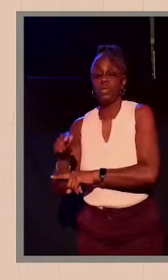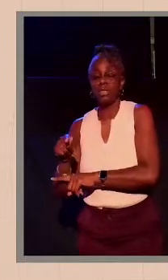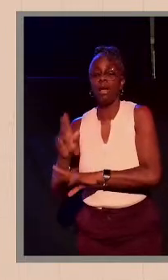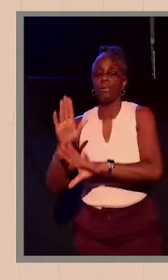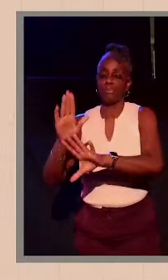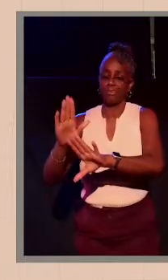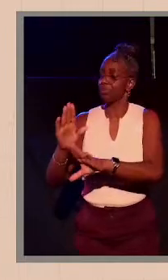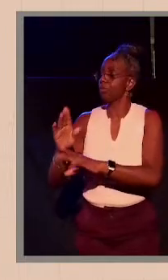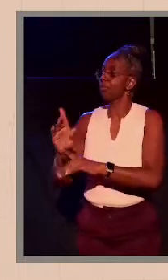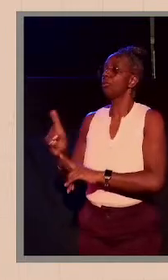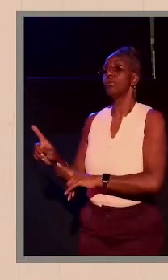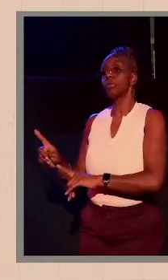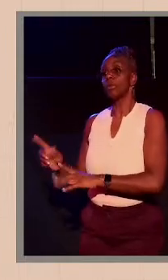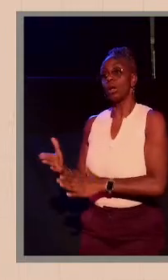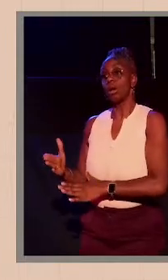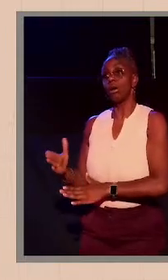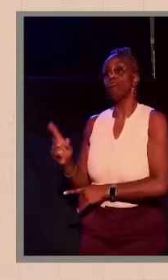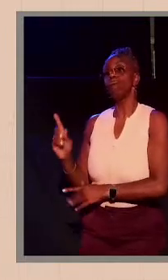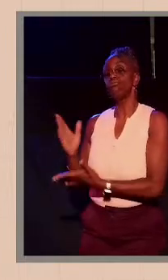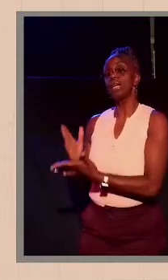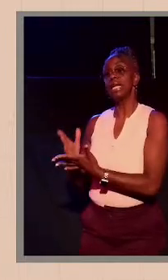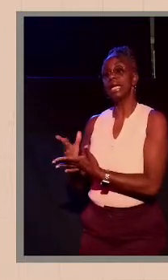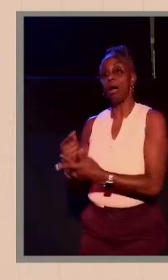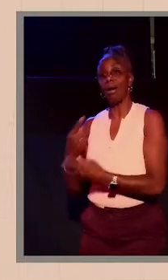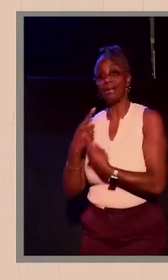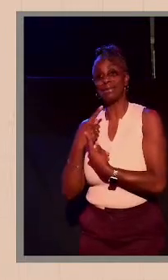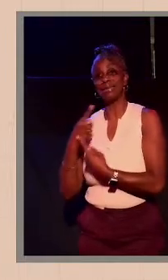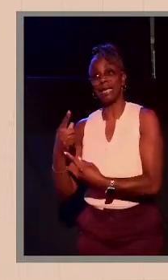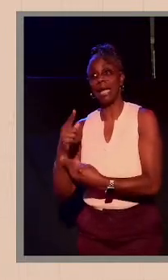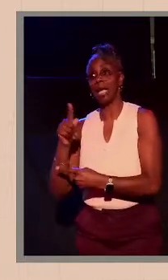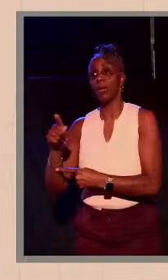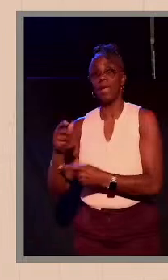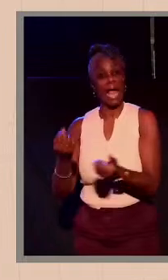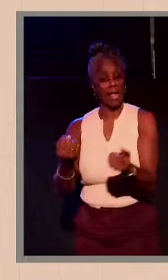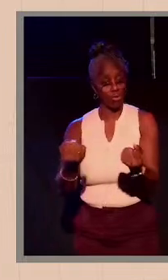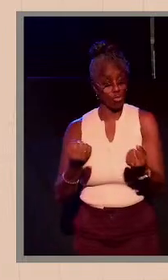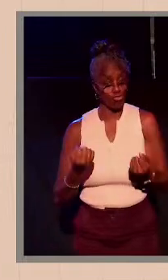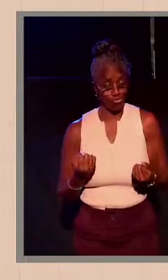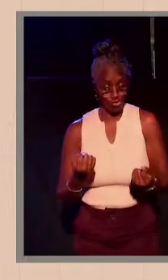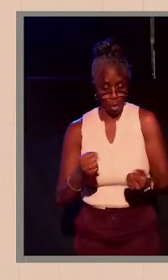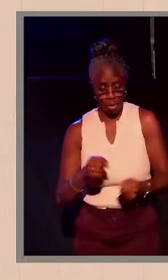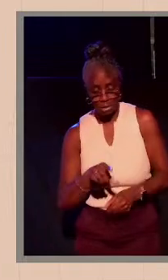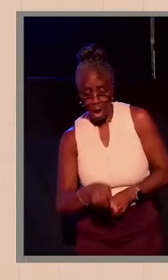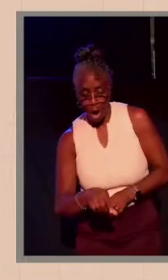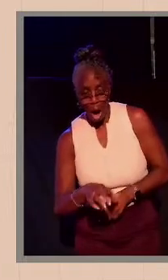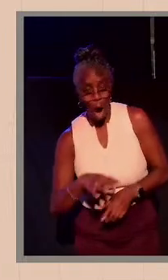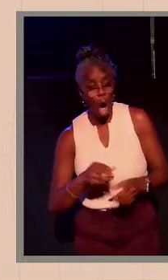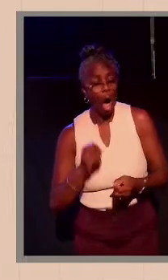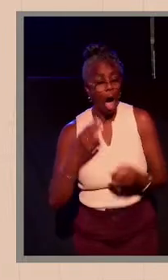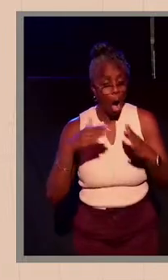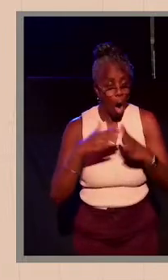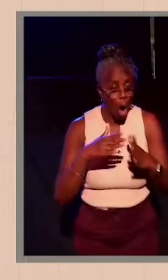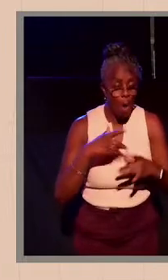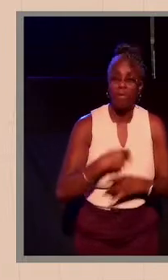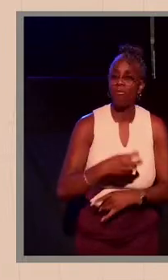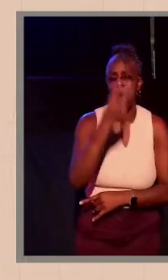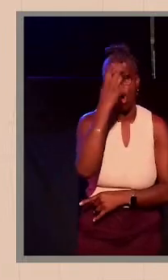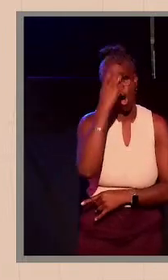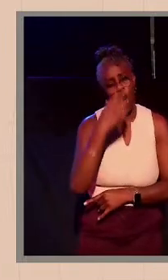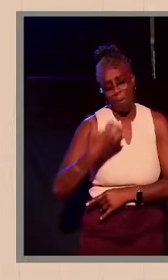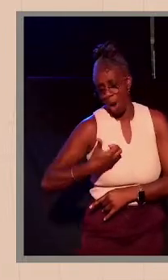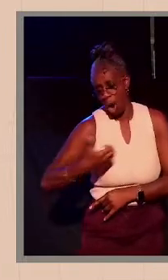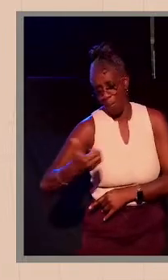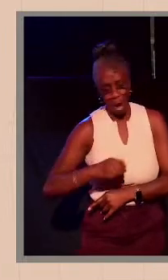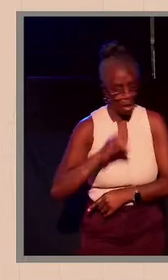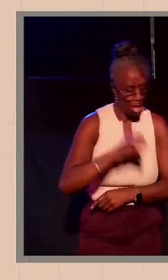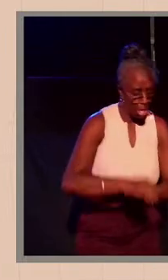I suggest to everyone is they just, in your drawers at home, you'll have an old mobile phone that you forgot to, that you were going to